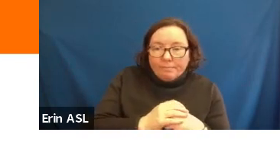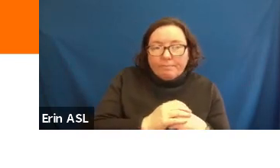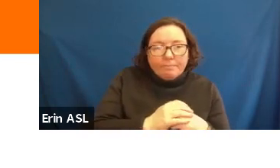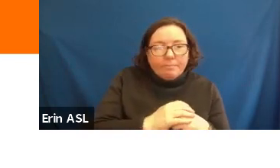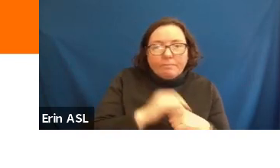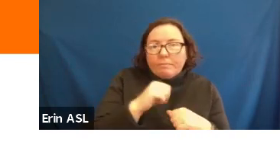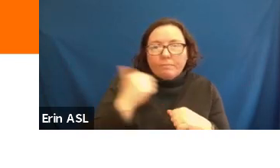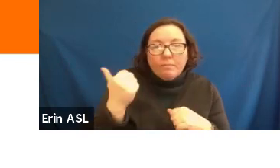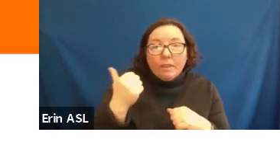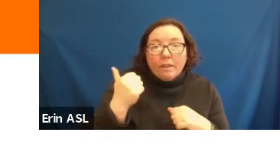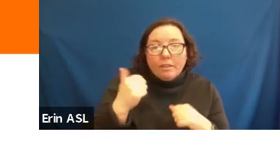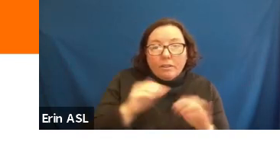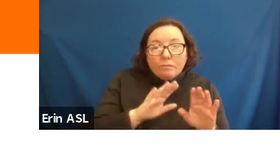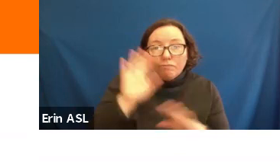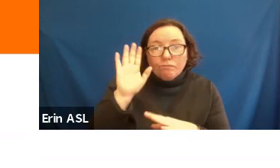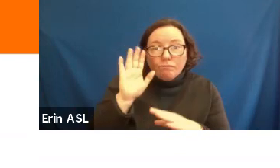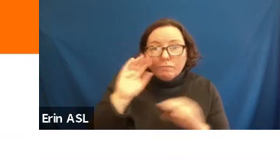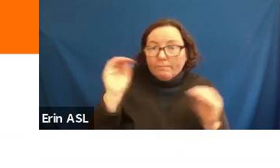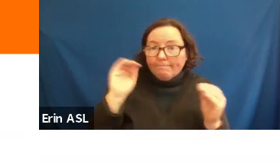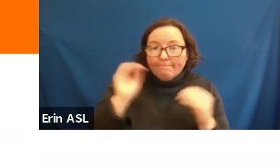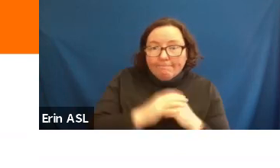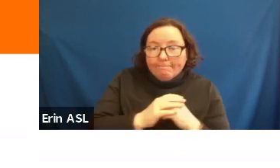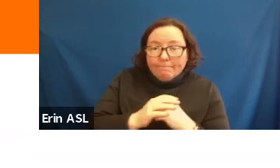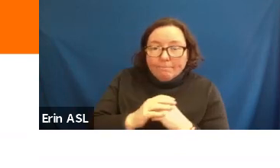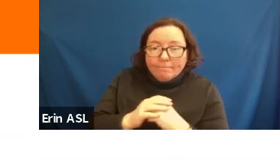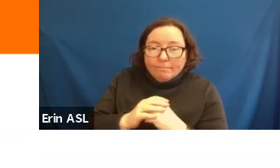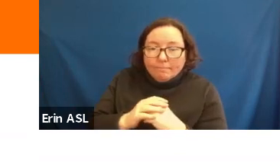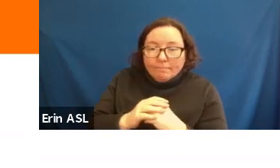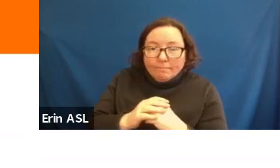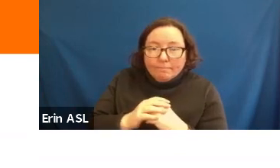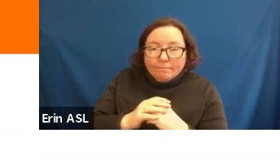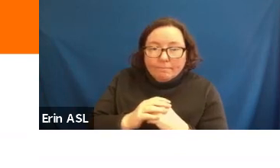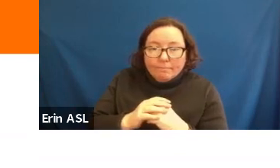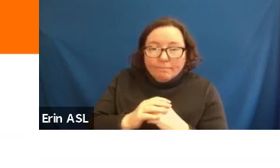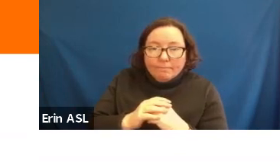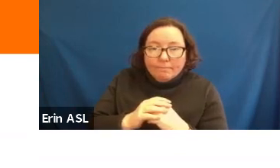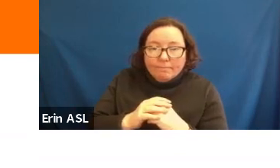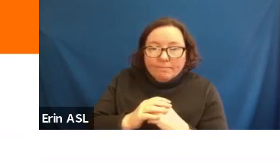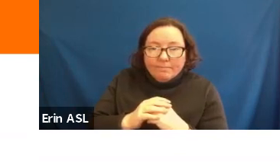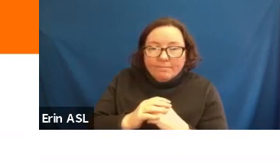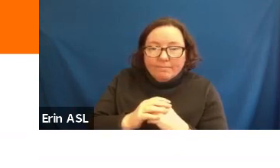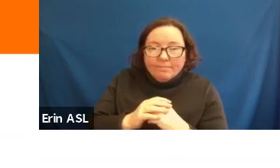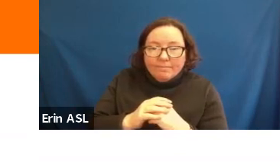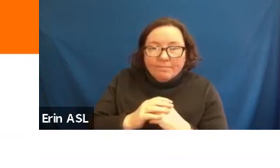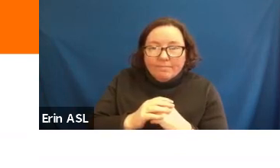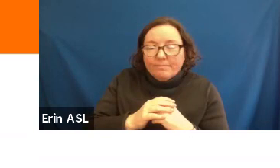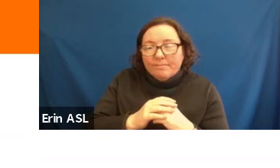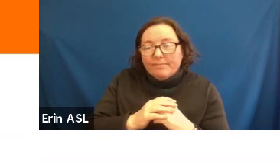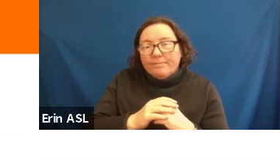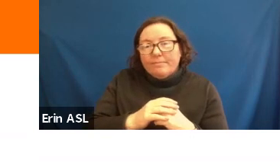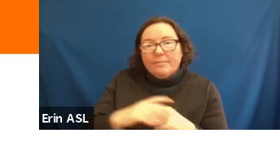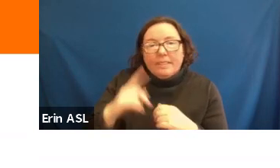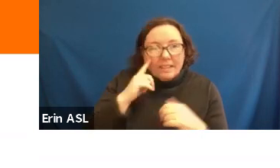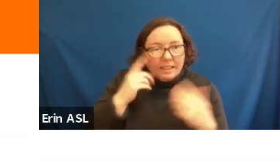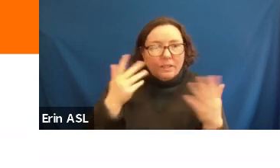Any other, I don't see any other hands raised. Again, I am not able to see each of you at this moment. So I think we're